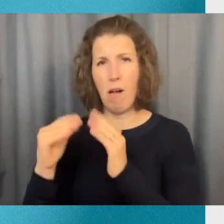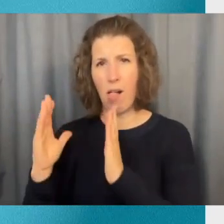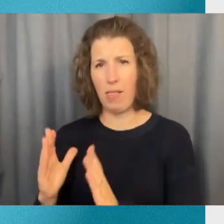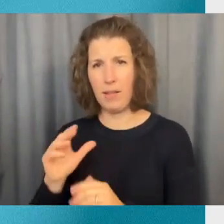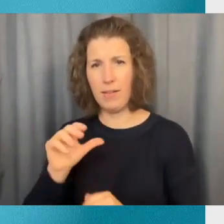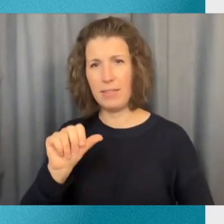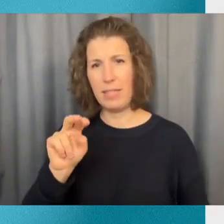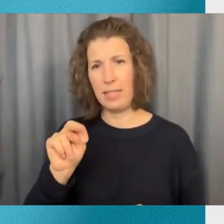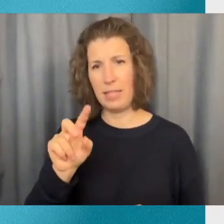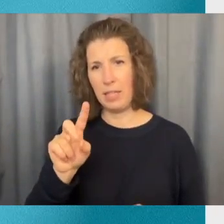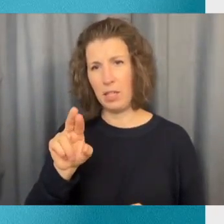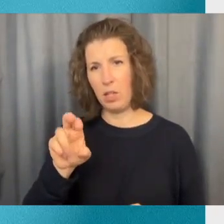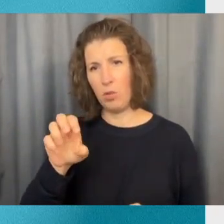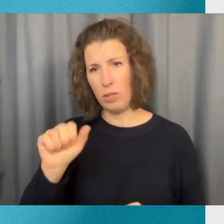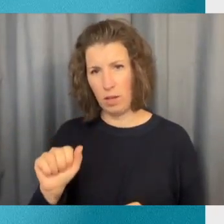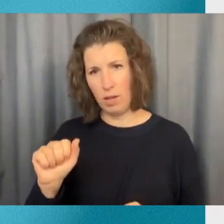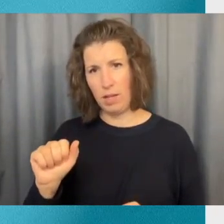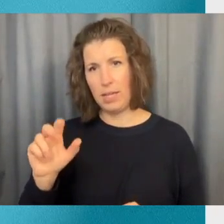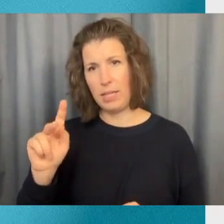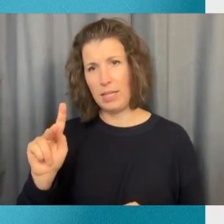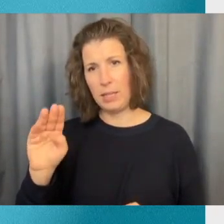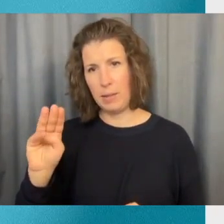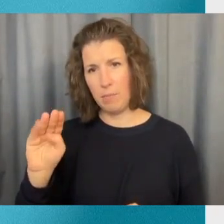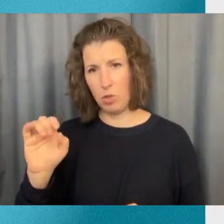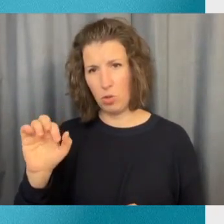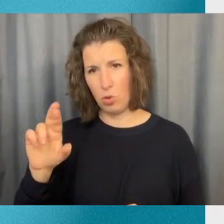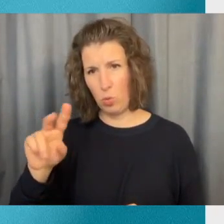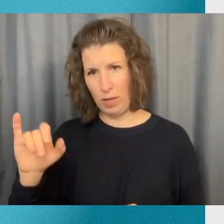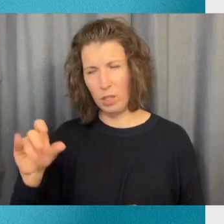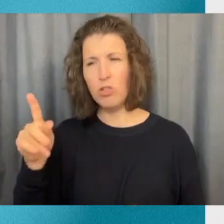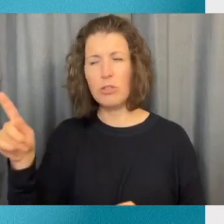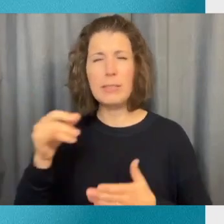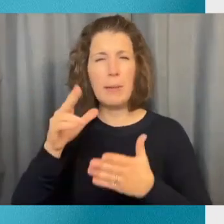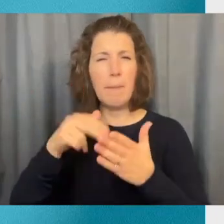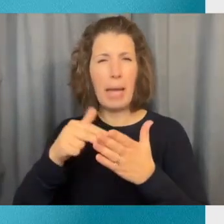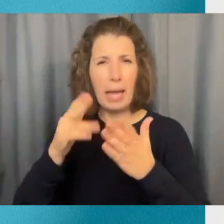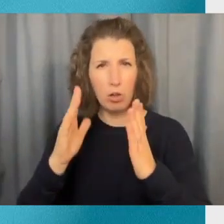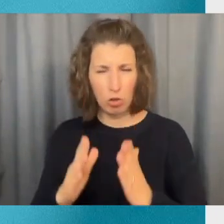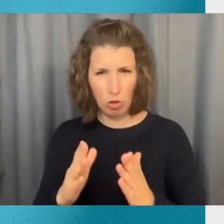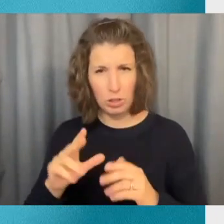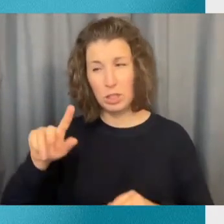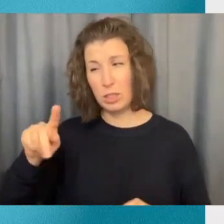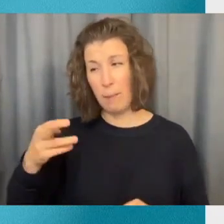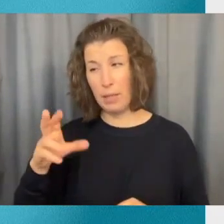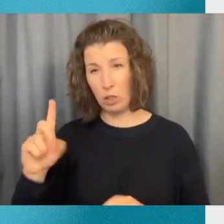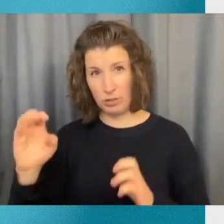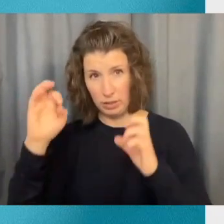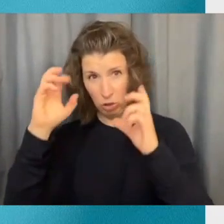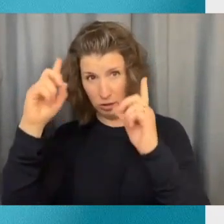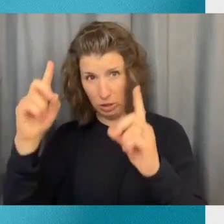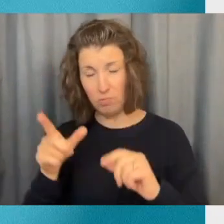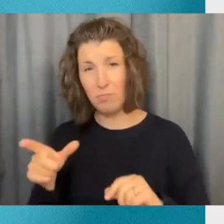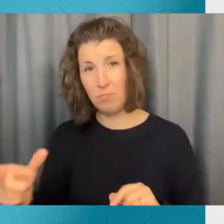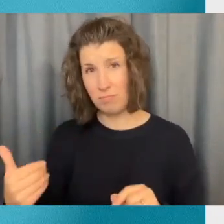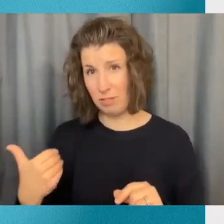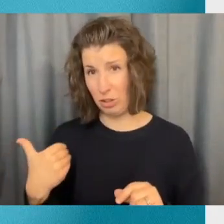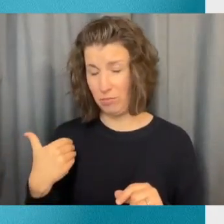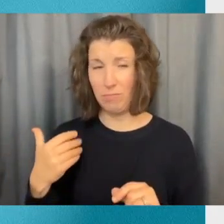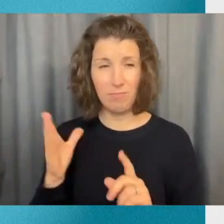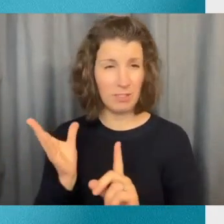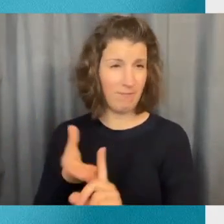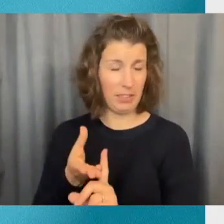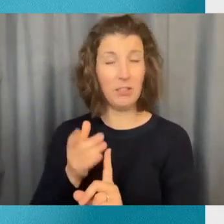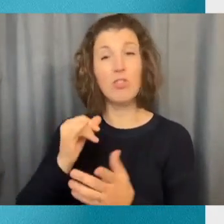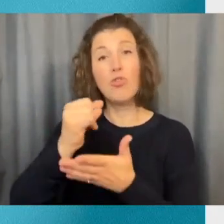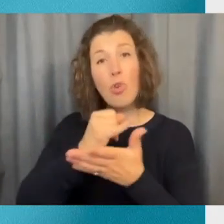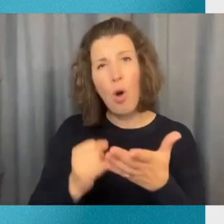Czerwiec, and she's a painter and educational. She has a PhD in education, and she's very convinced that drawing is a way of